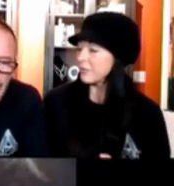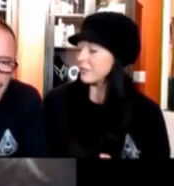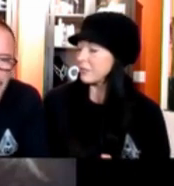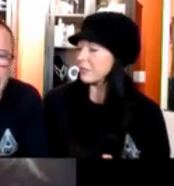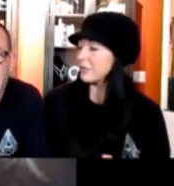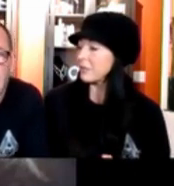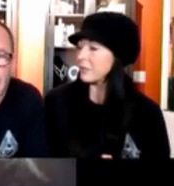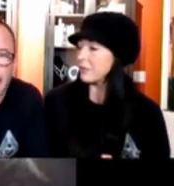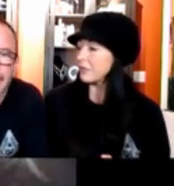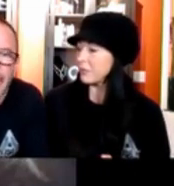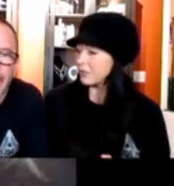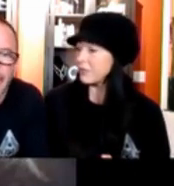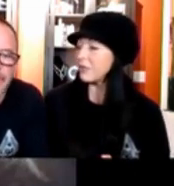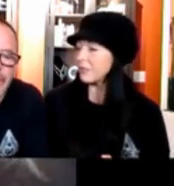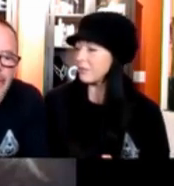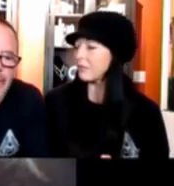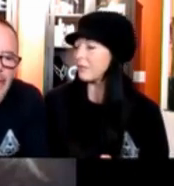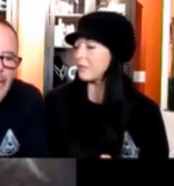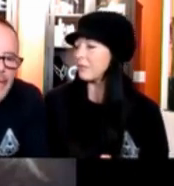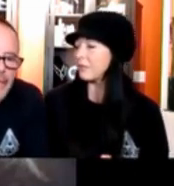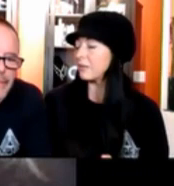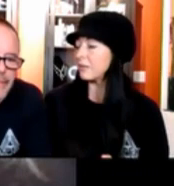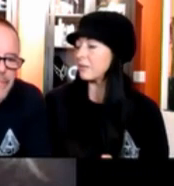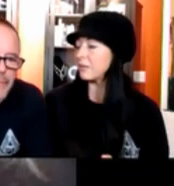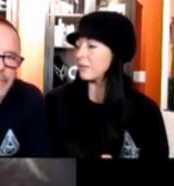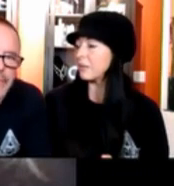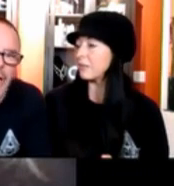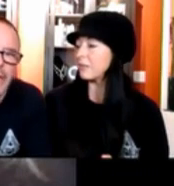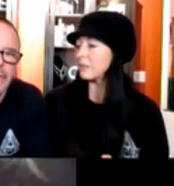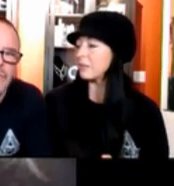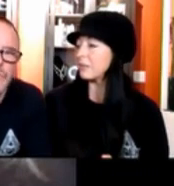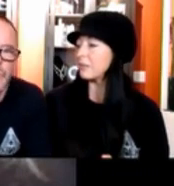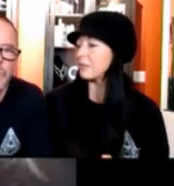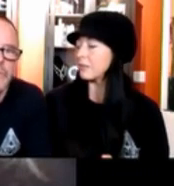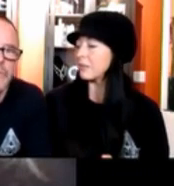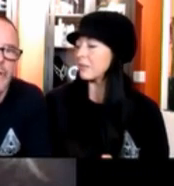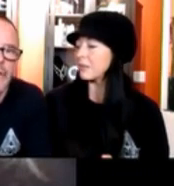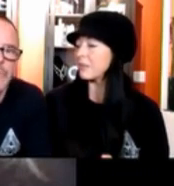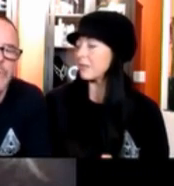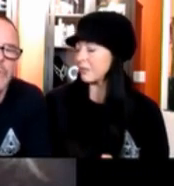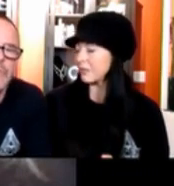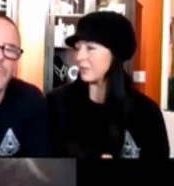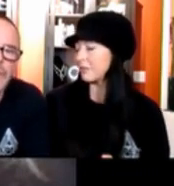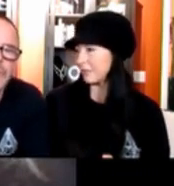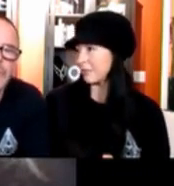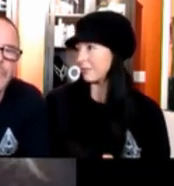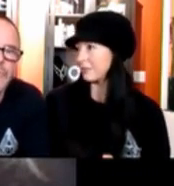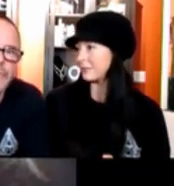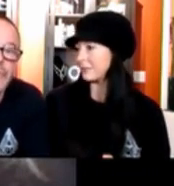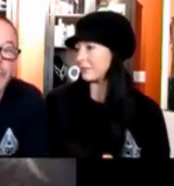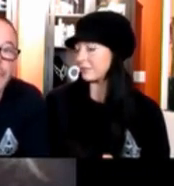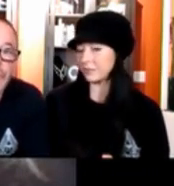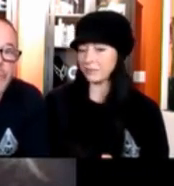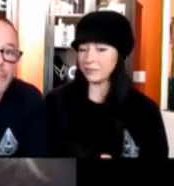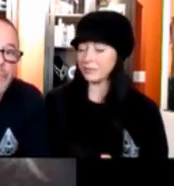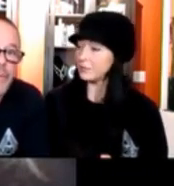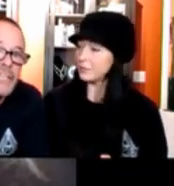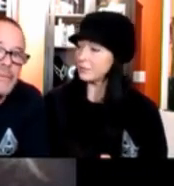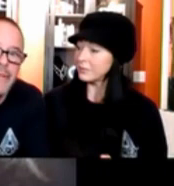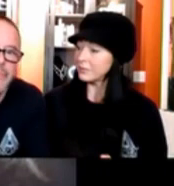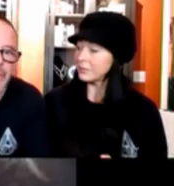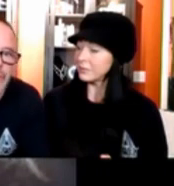wolf as the bad guy. And that's simply not true. So when you watch these movies, some of them